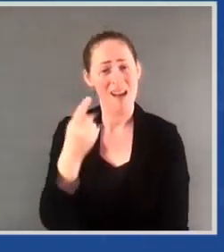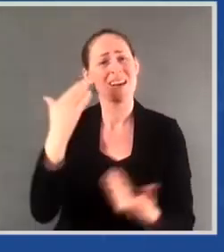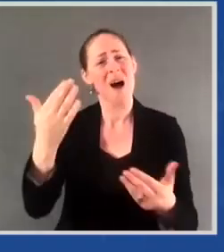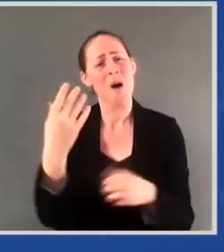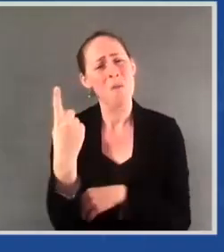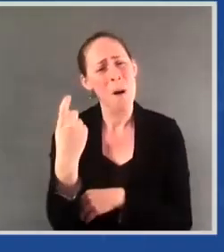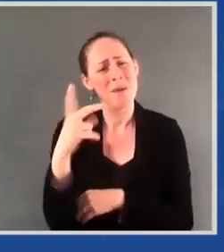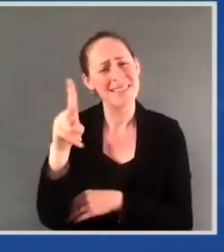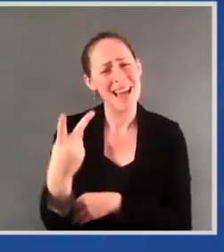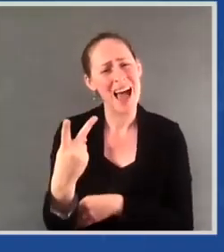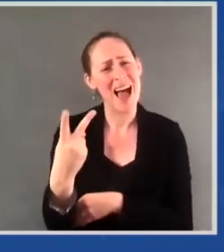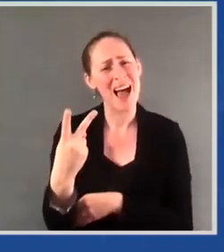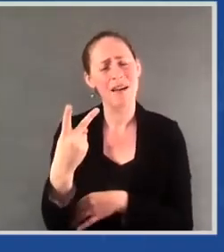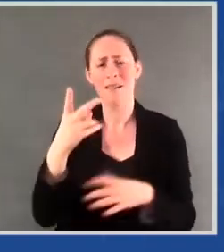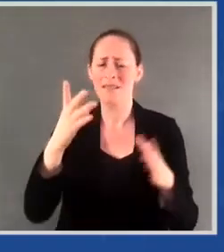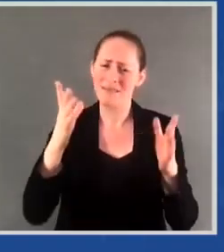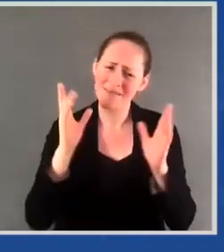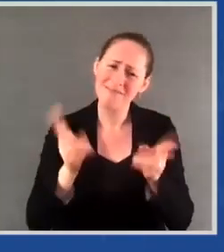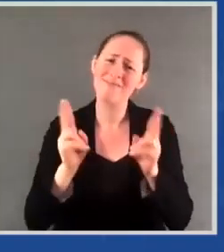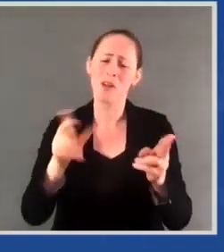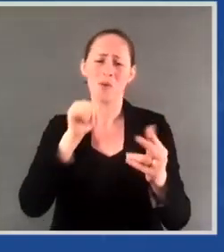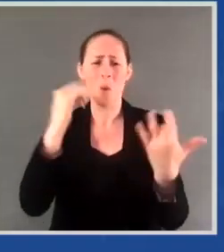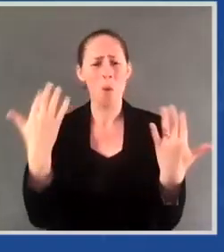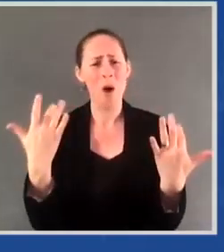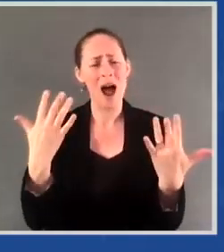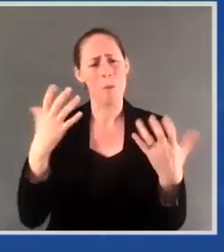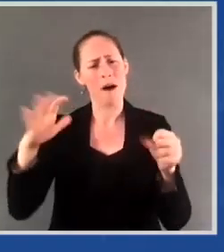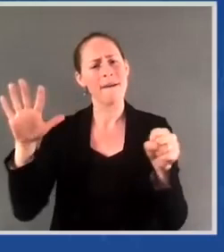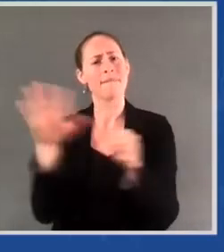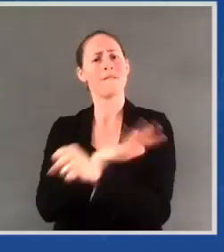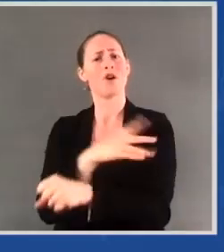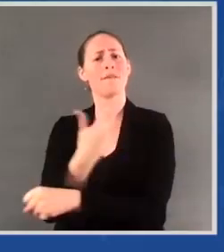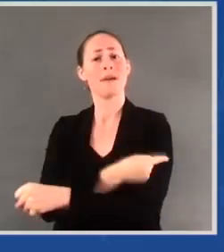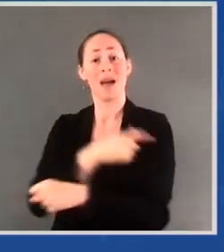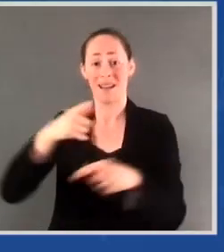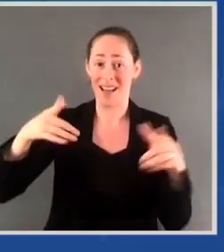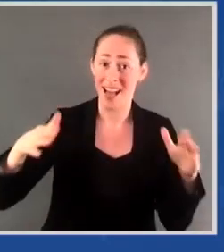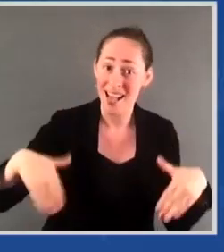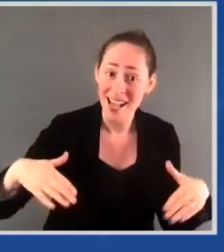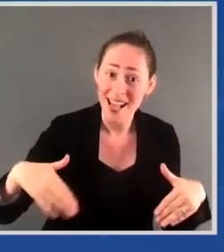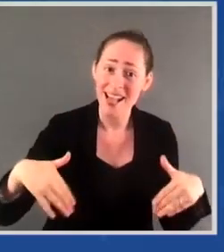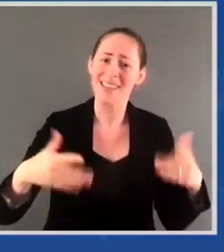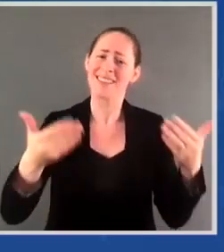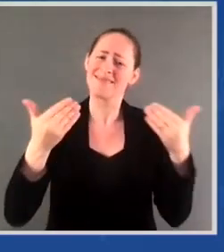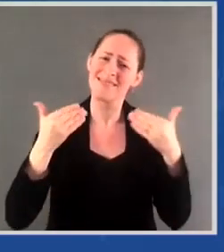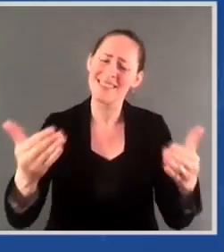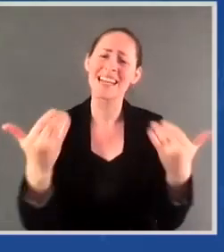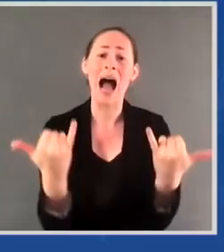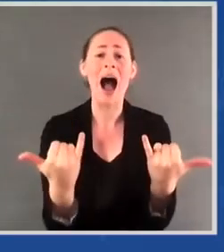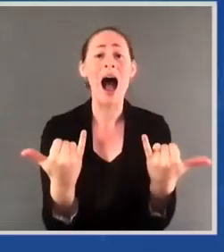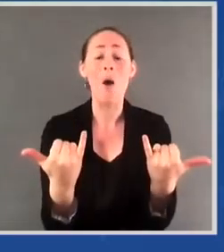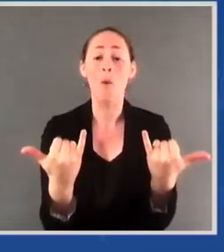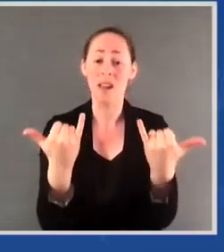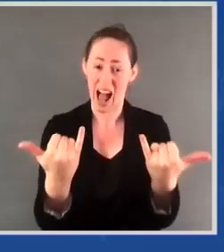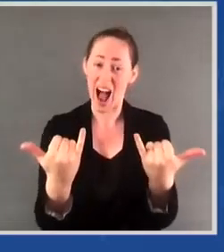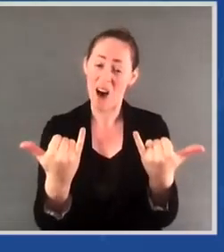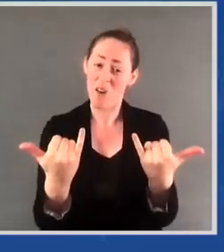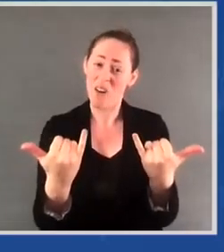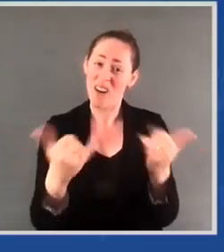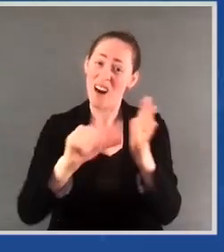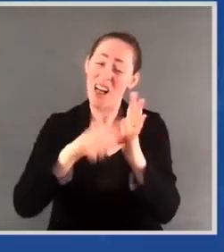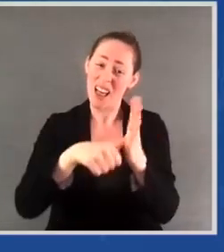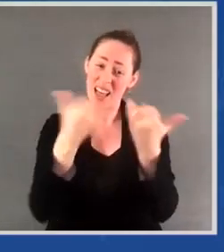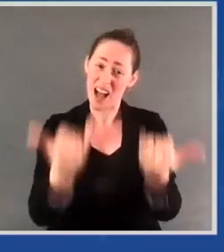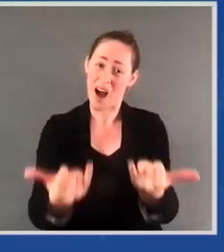fully vaccinated. If you haven't gotten vaccinated yet, get vaccinated now. Don't put it off.